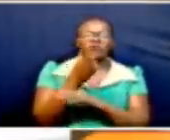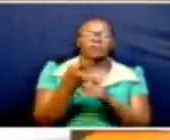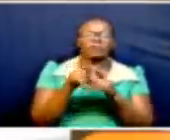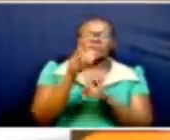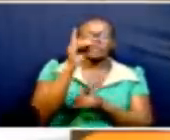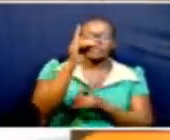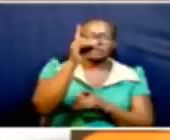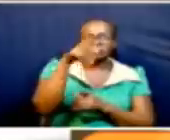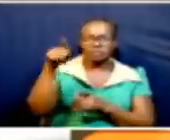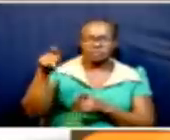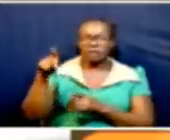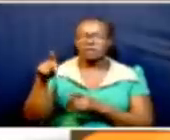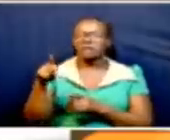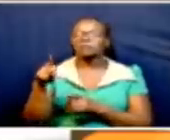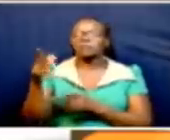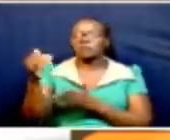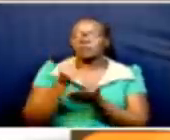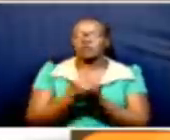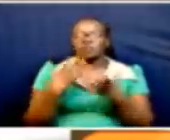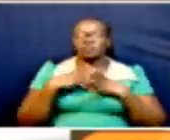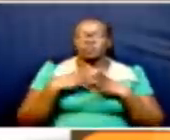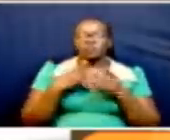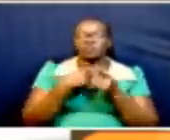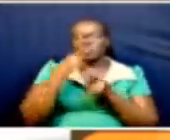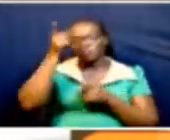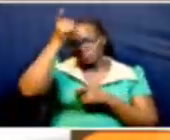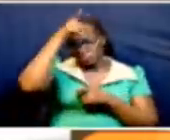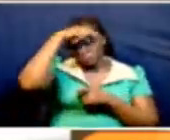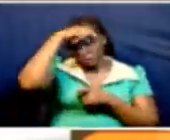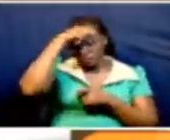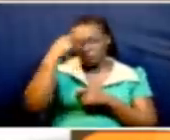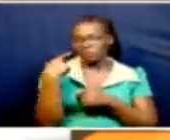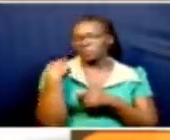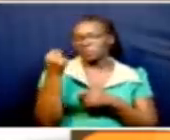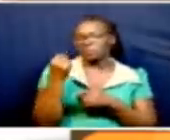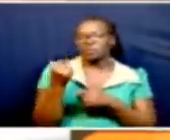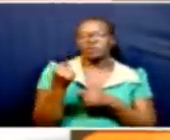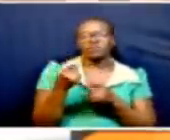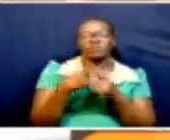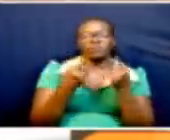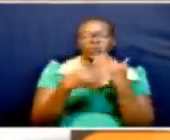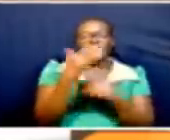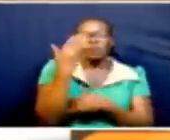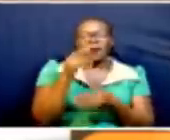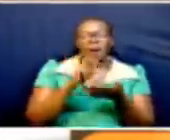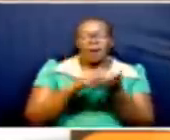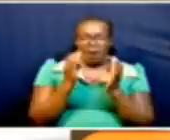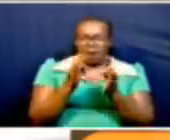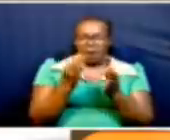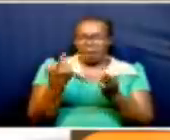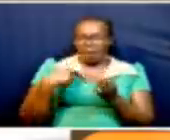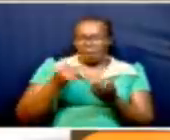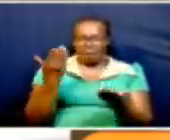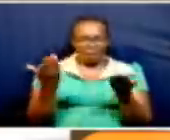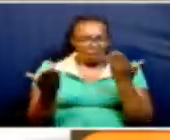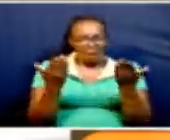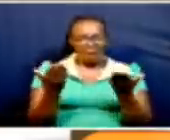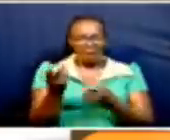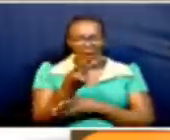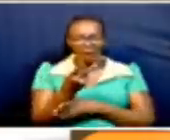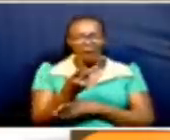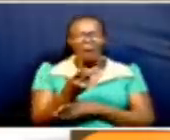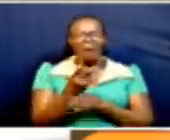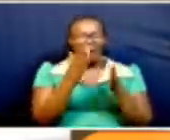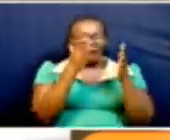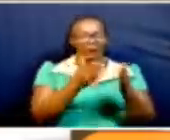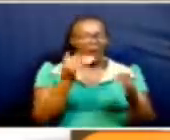lawyers who are fresh graduates from the university. Now, if we compare these two, it is automatic that the person who is